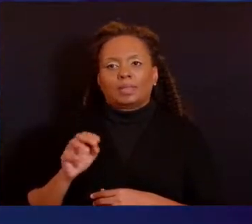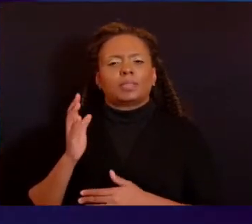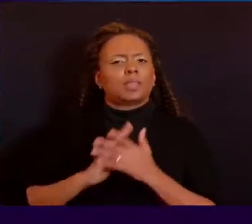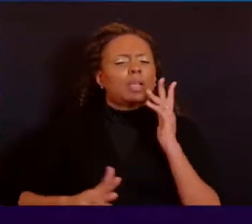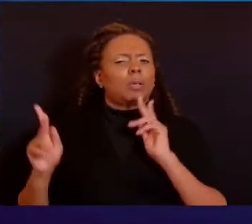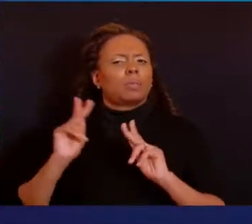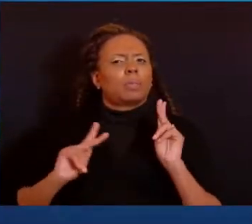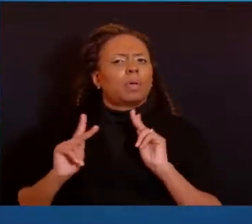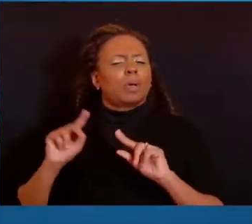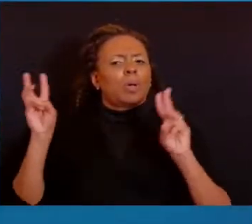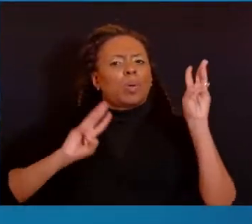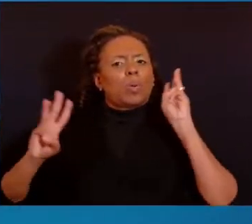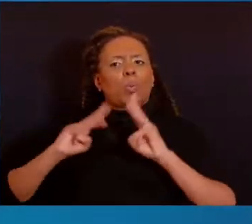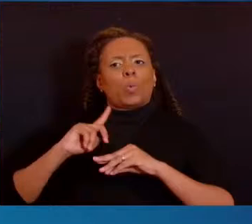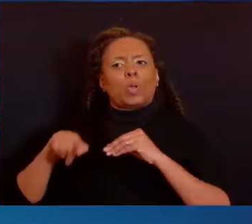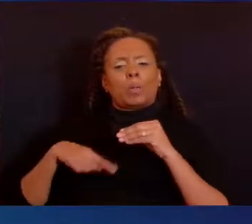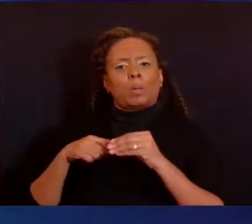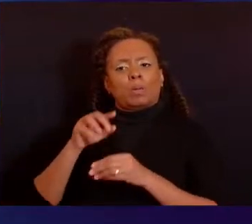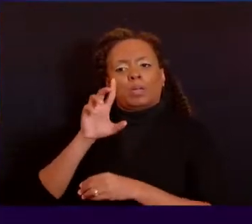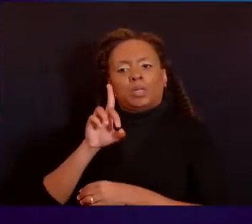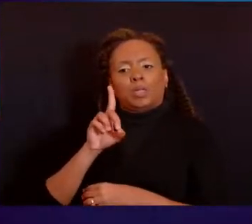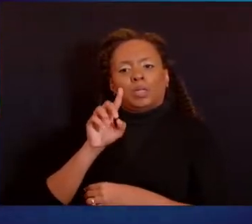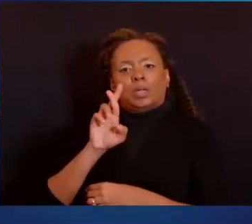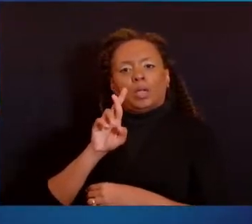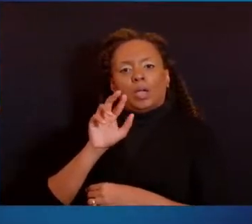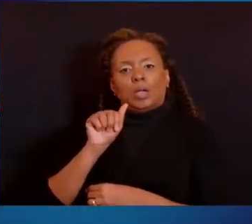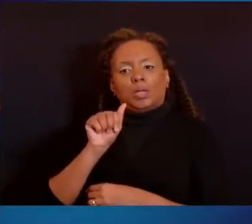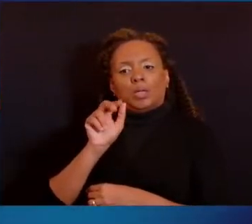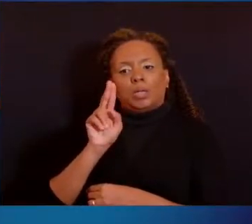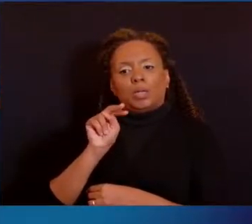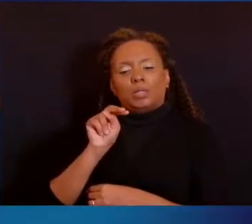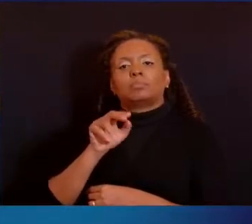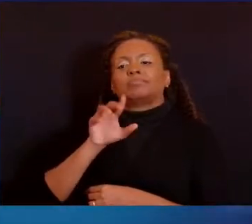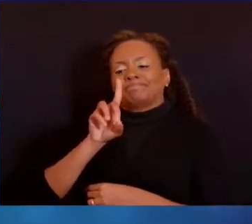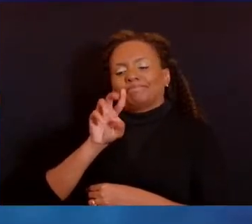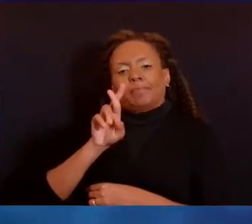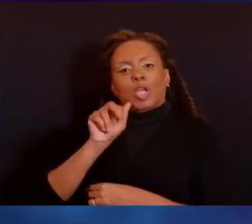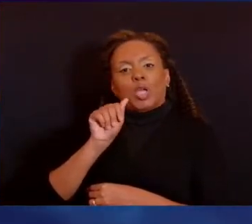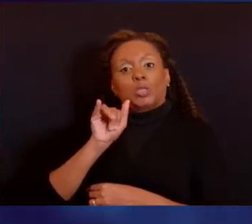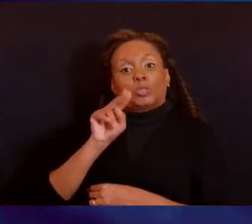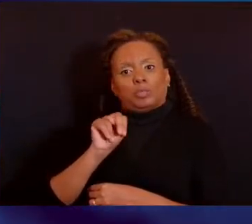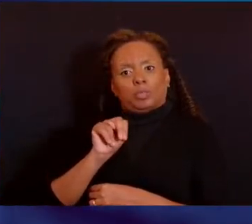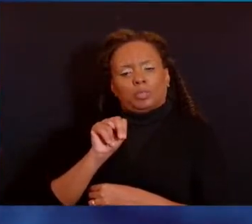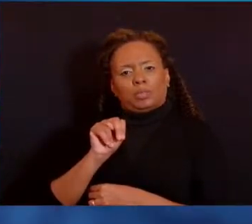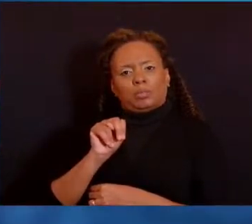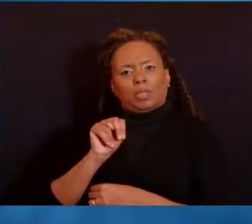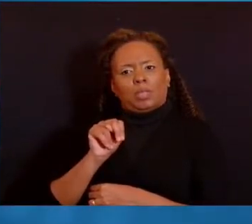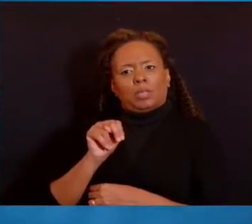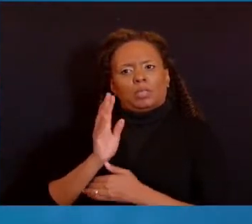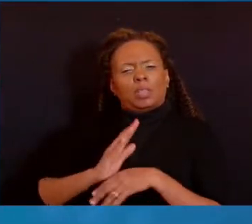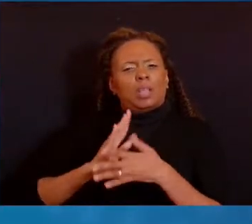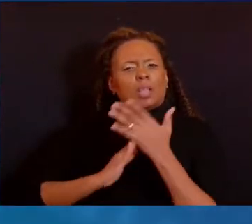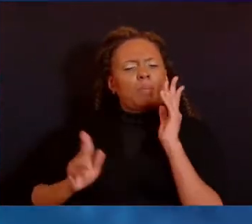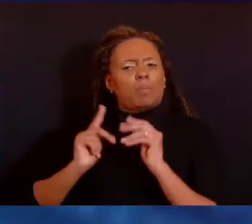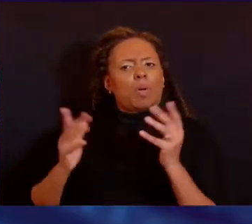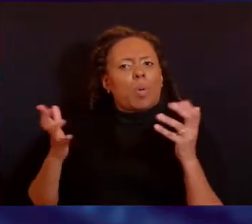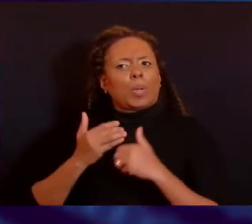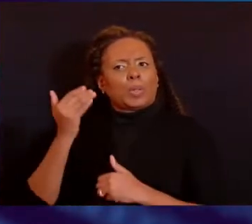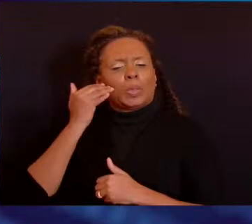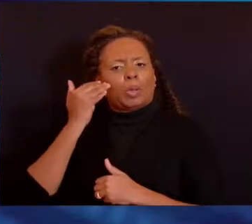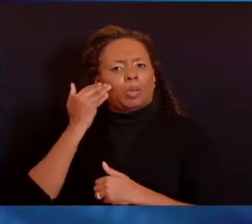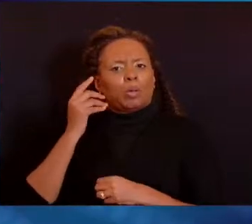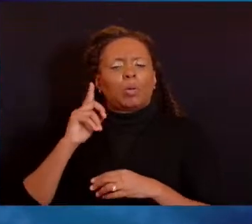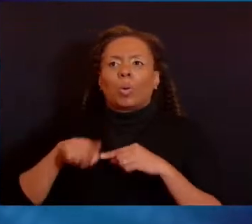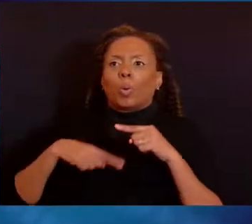there about some of the drainage work that was taking place. Residents wanted to find out about timelines because